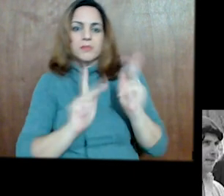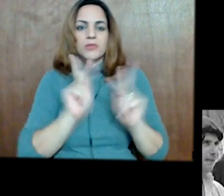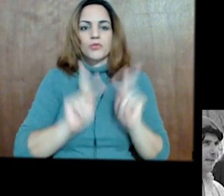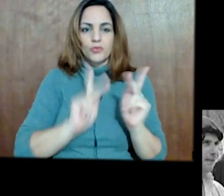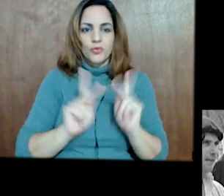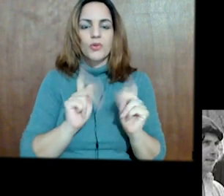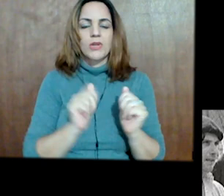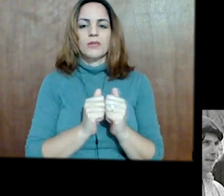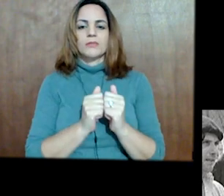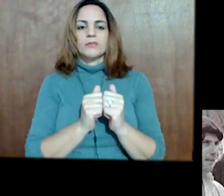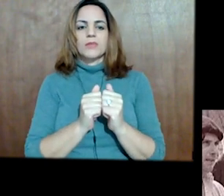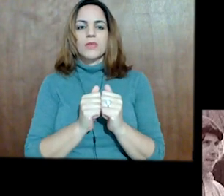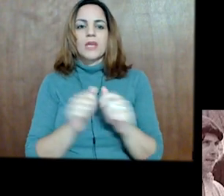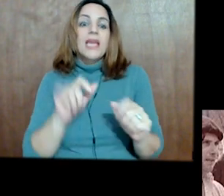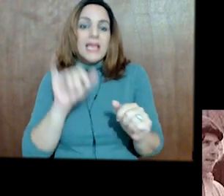What we call the vanguard.